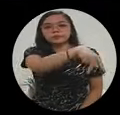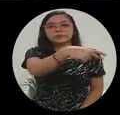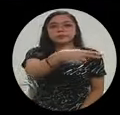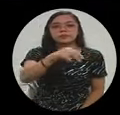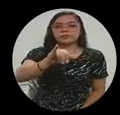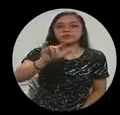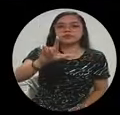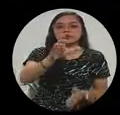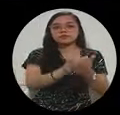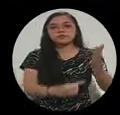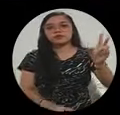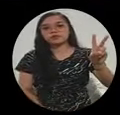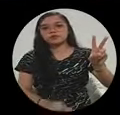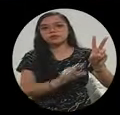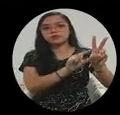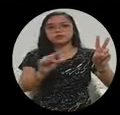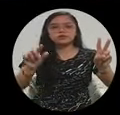Philippians chapter 2,